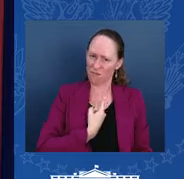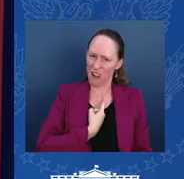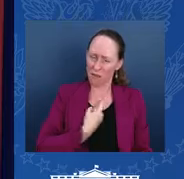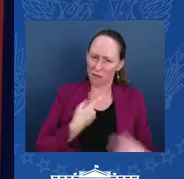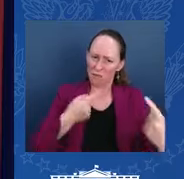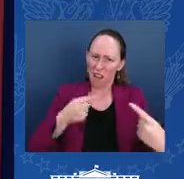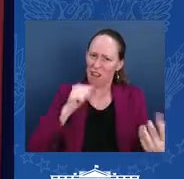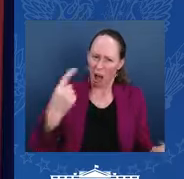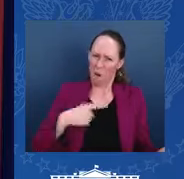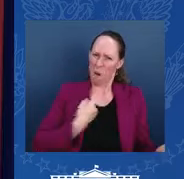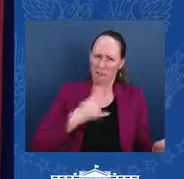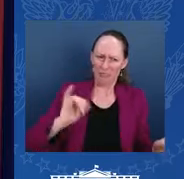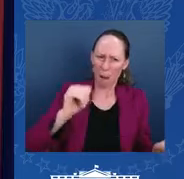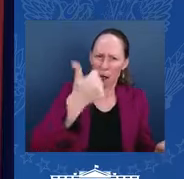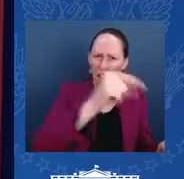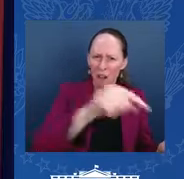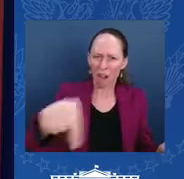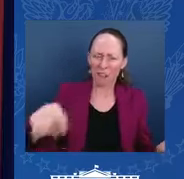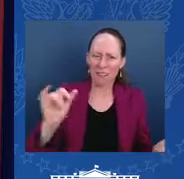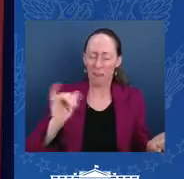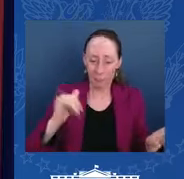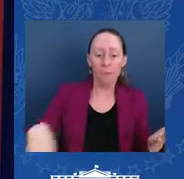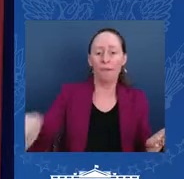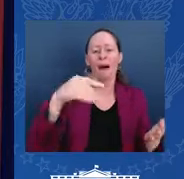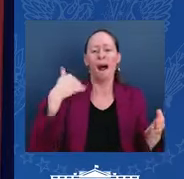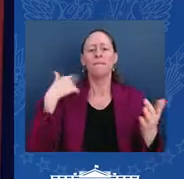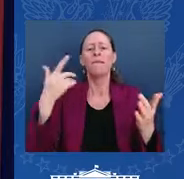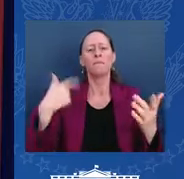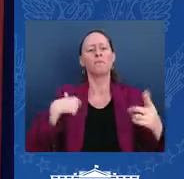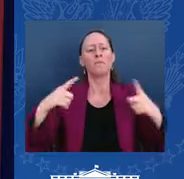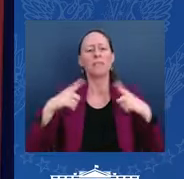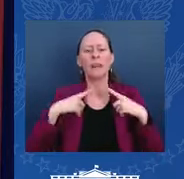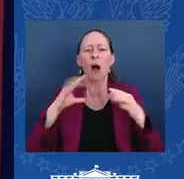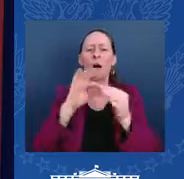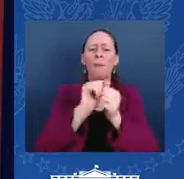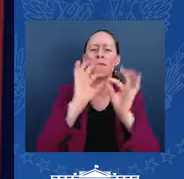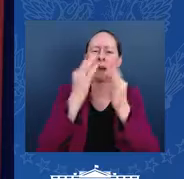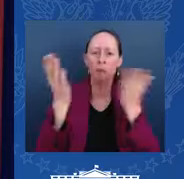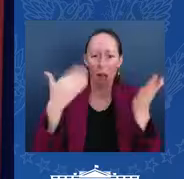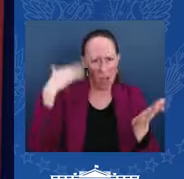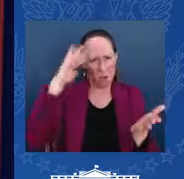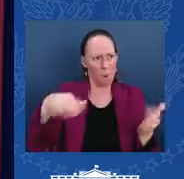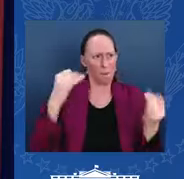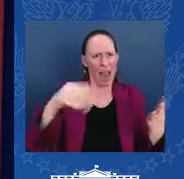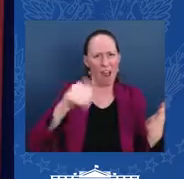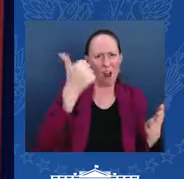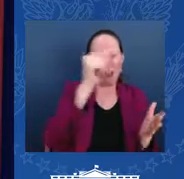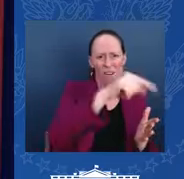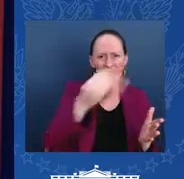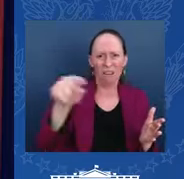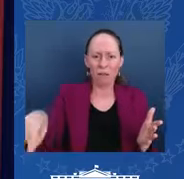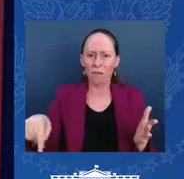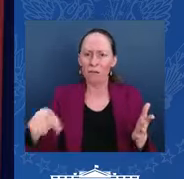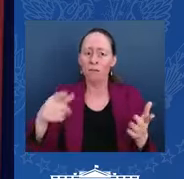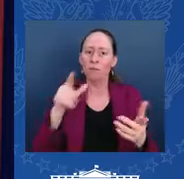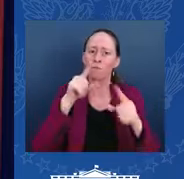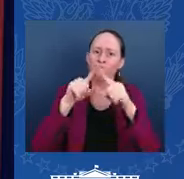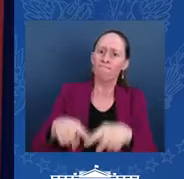Start, I know well the folks that ration insulin and have to choose between prescription drugs and other